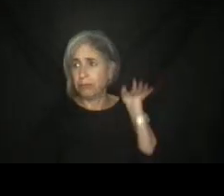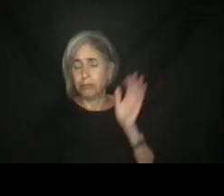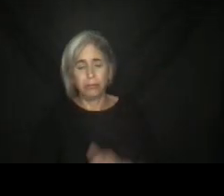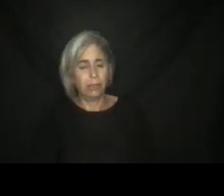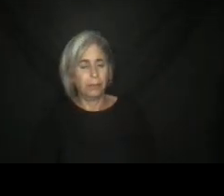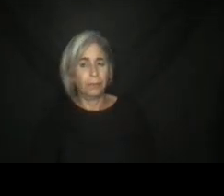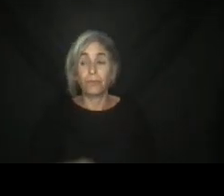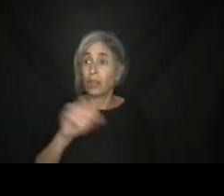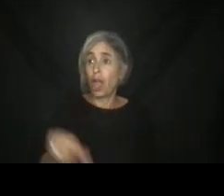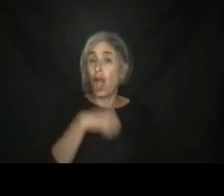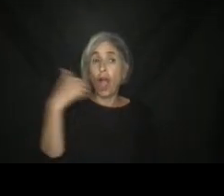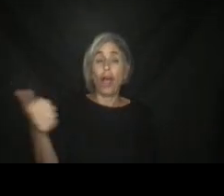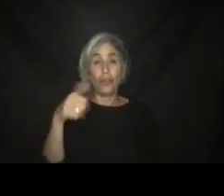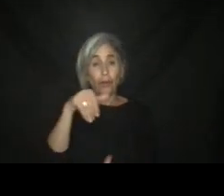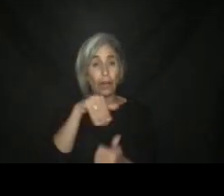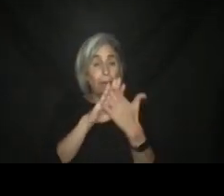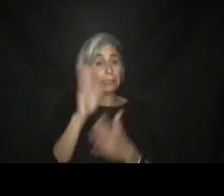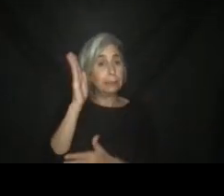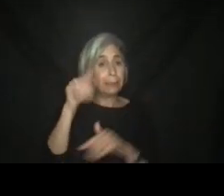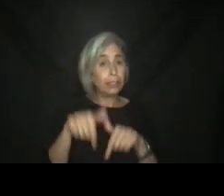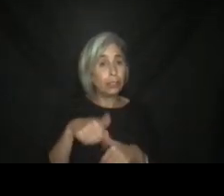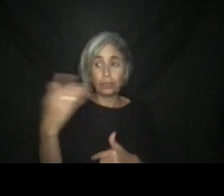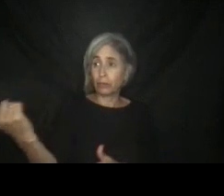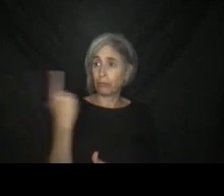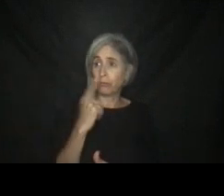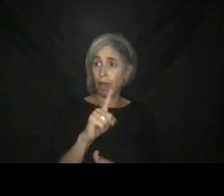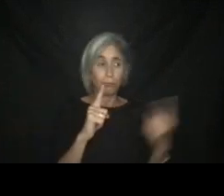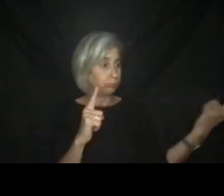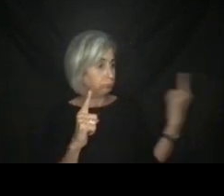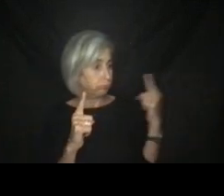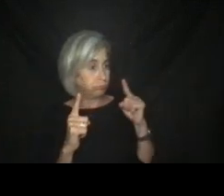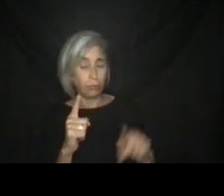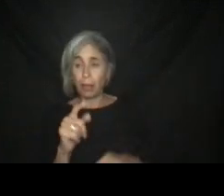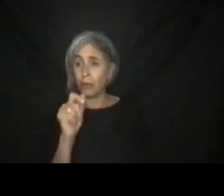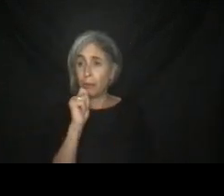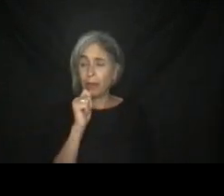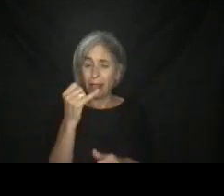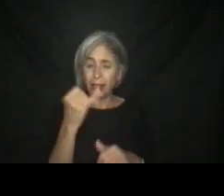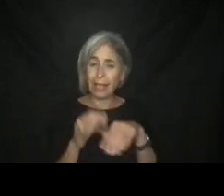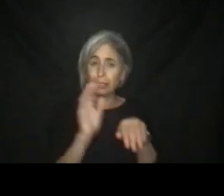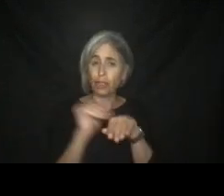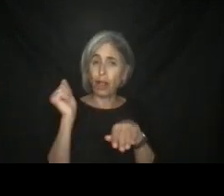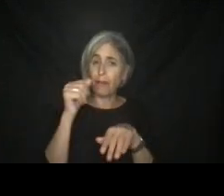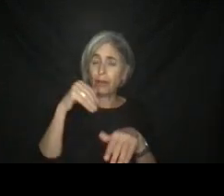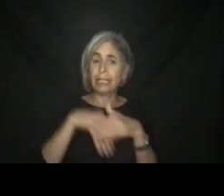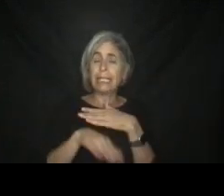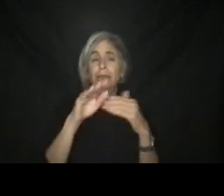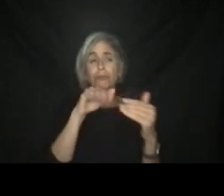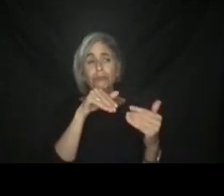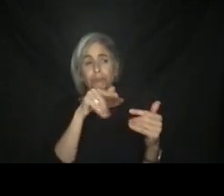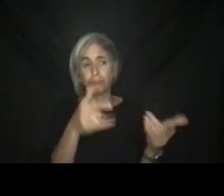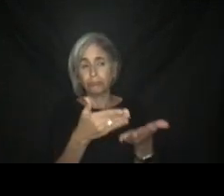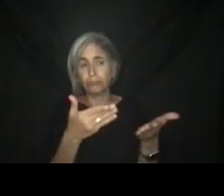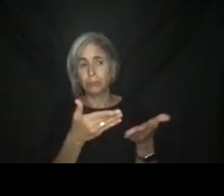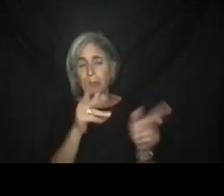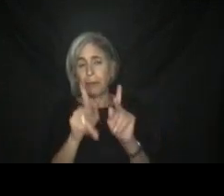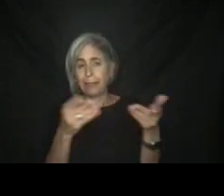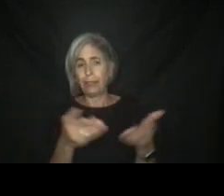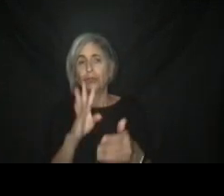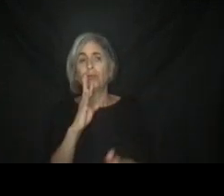Are there any other in-person speakers? Please approach the podium now. This is the last call for in-person speakers.